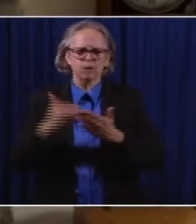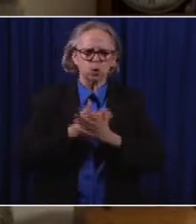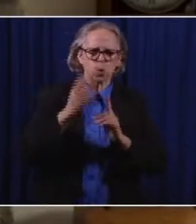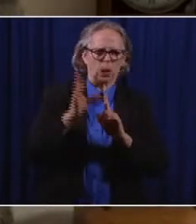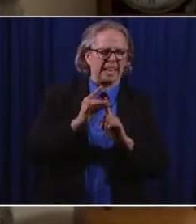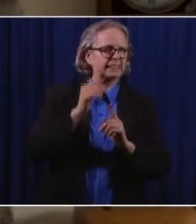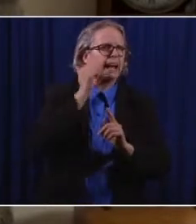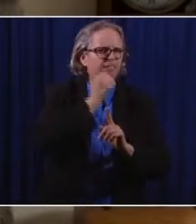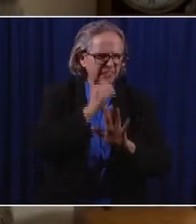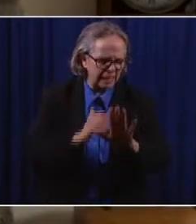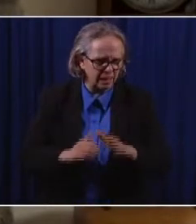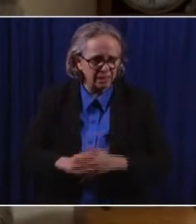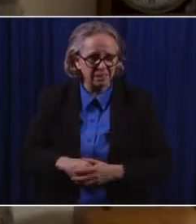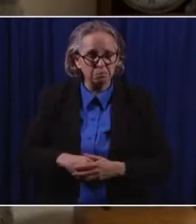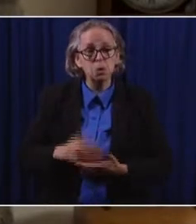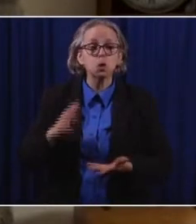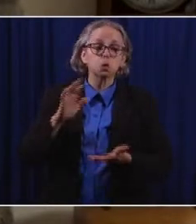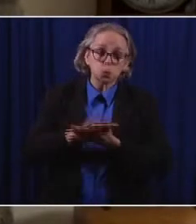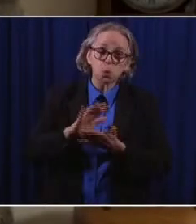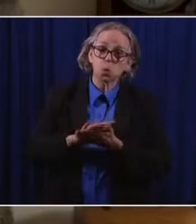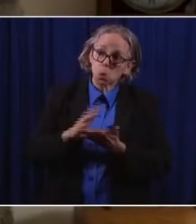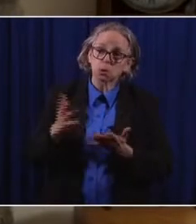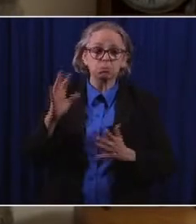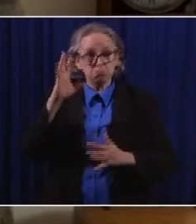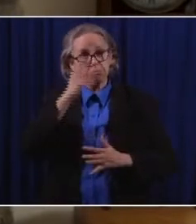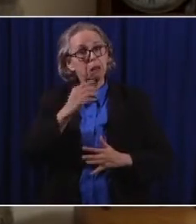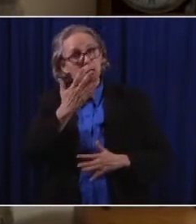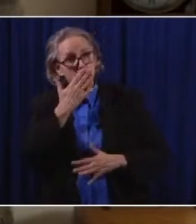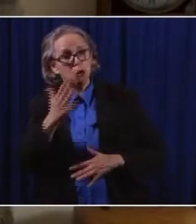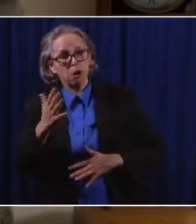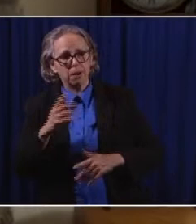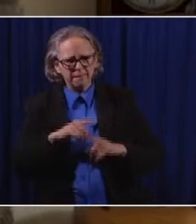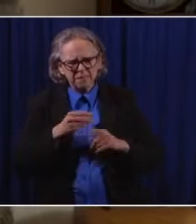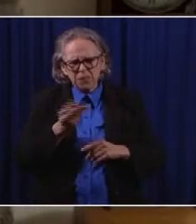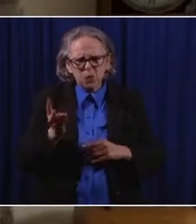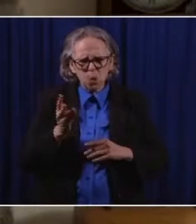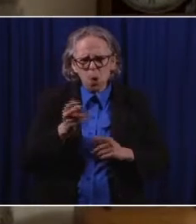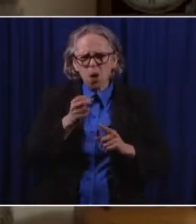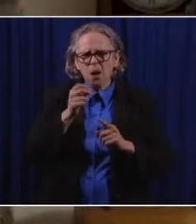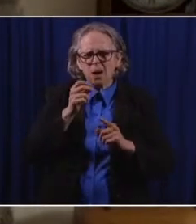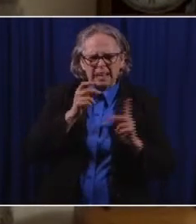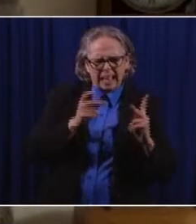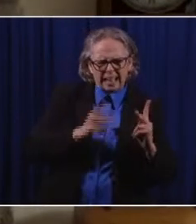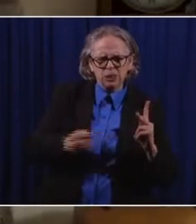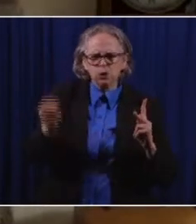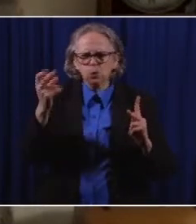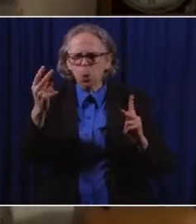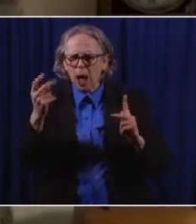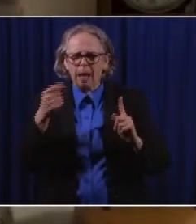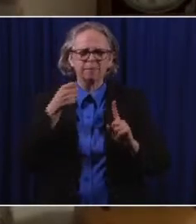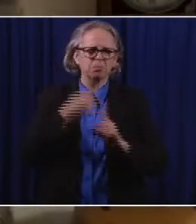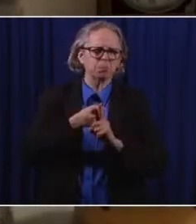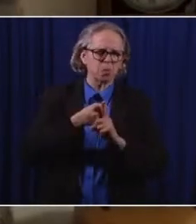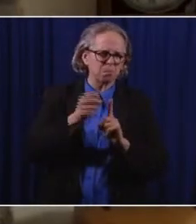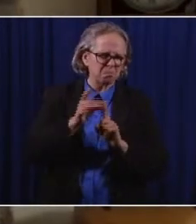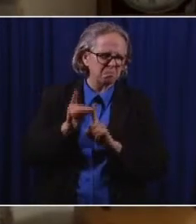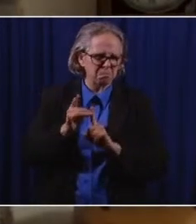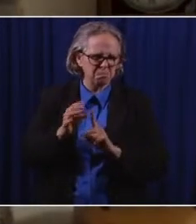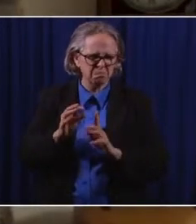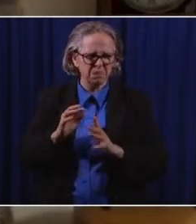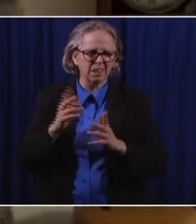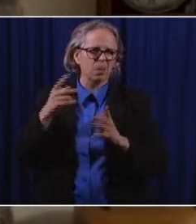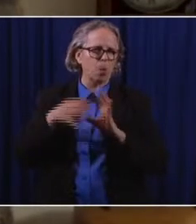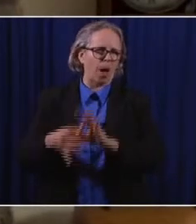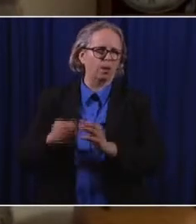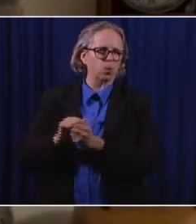some K through 12 been doing very well. There's been some spread associated with sports teams. Many of the county schools will be